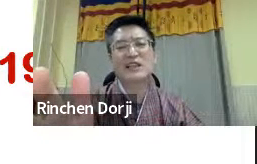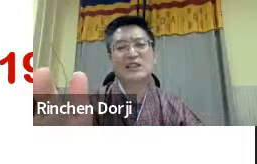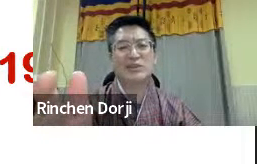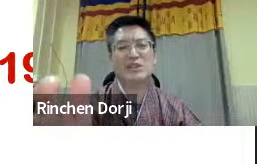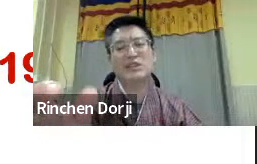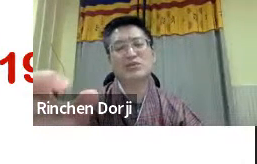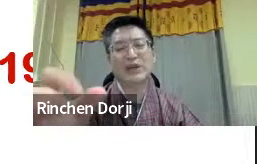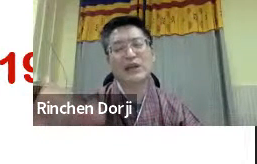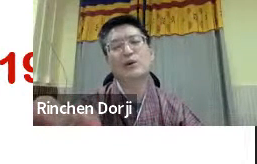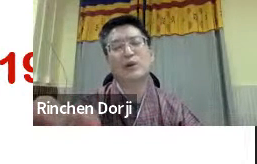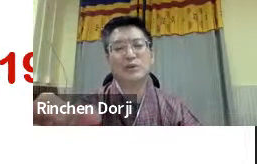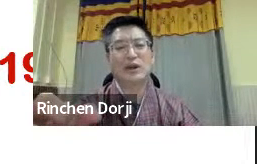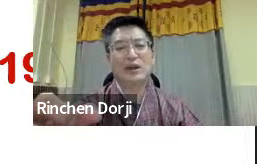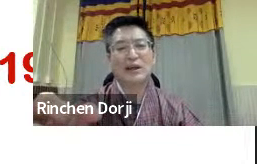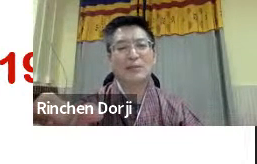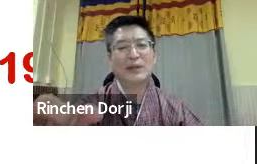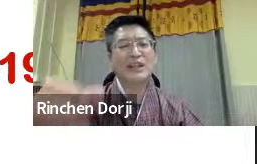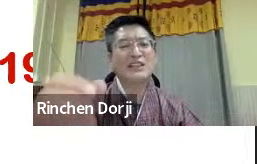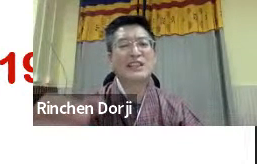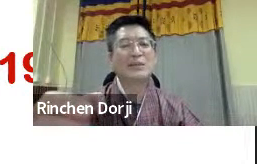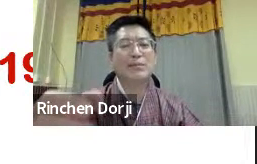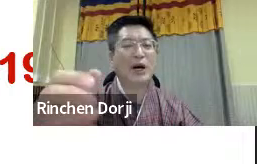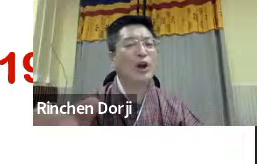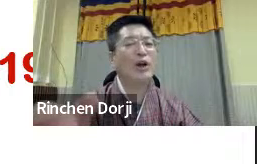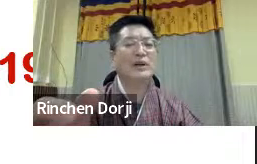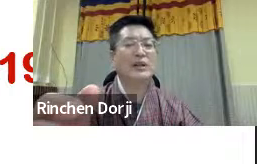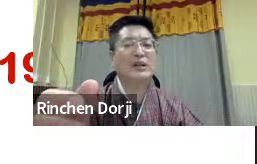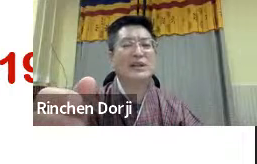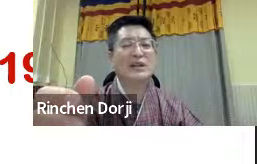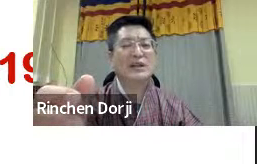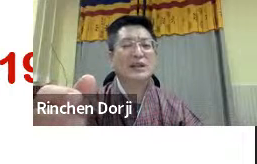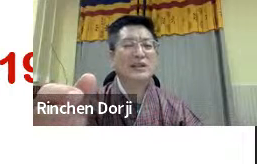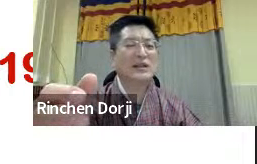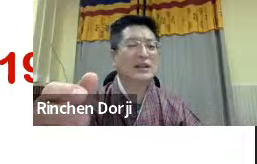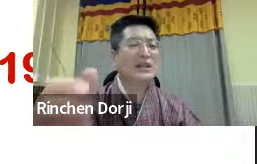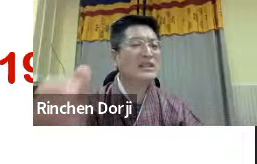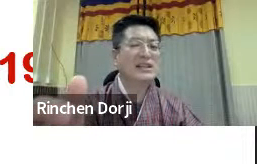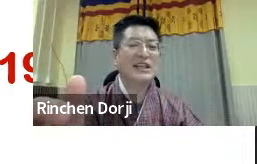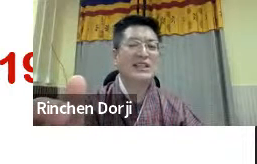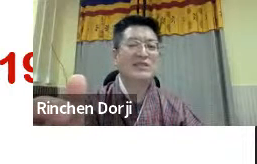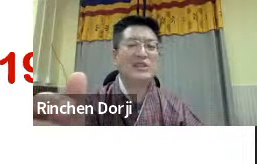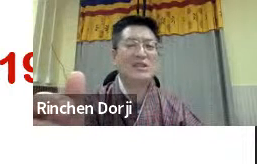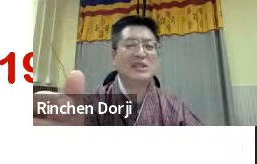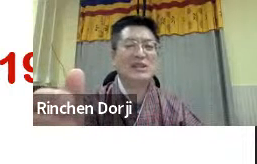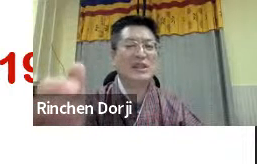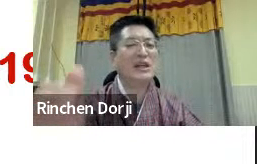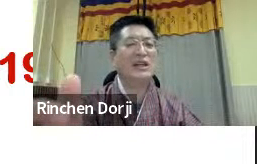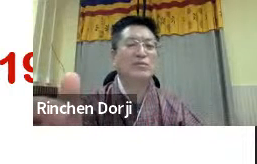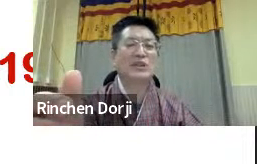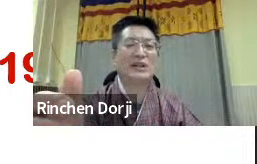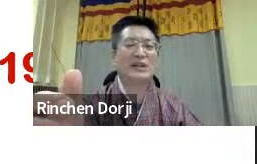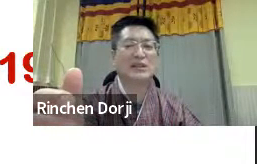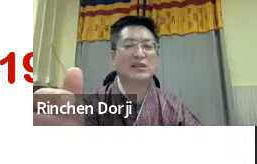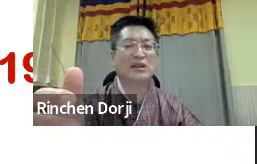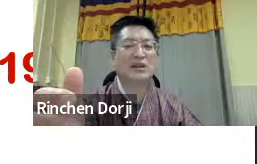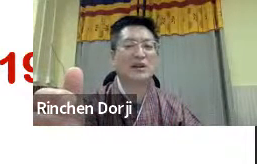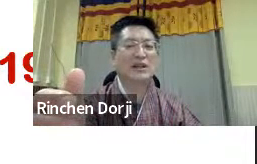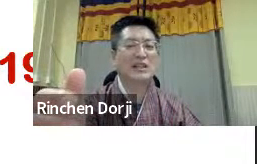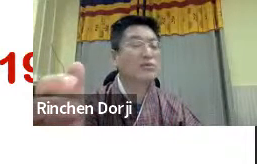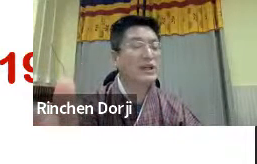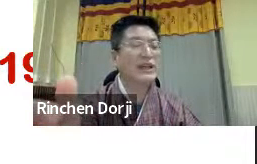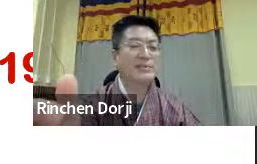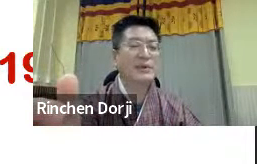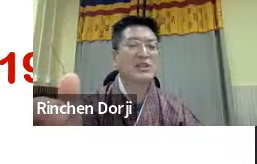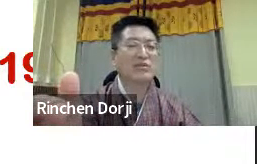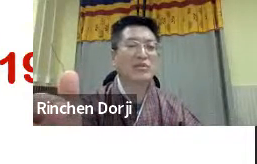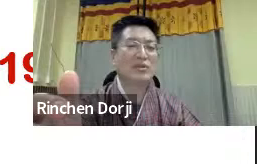internet connectivity is very good, but at the same, however, the internet connectivity here in Bhutan,